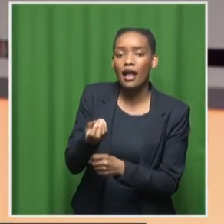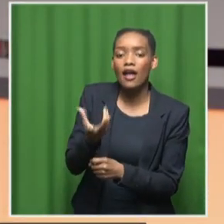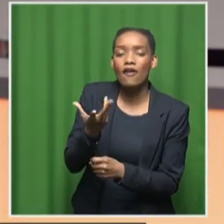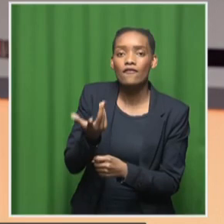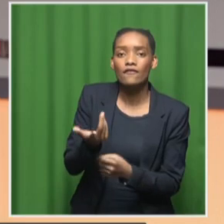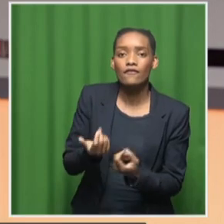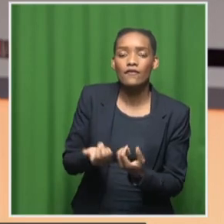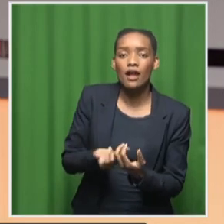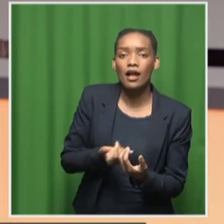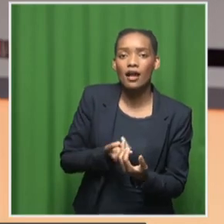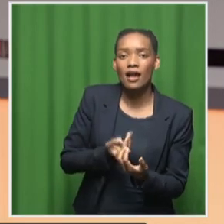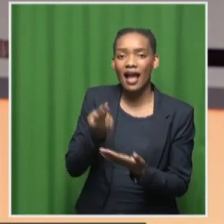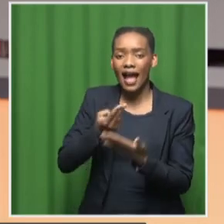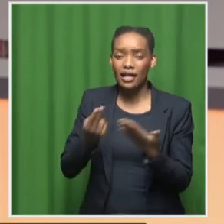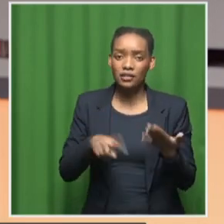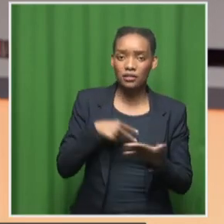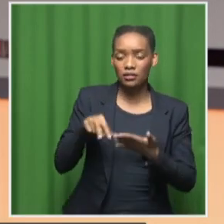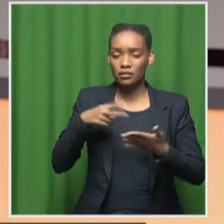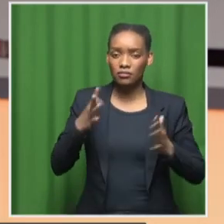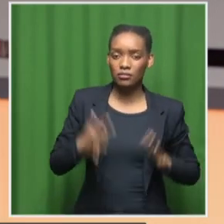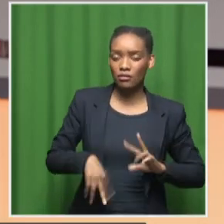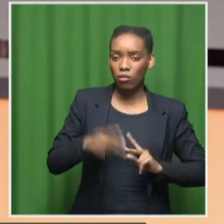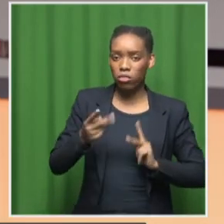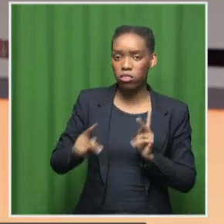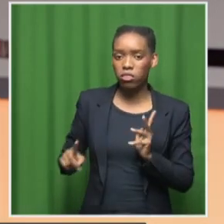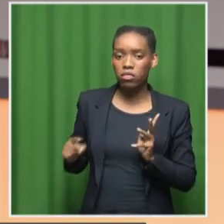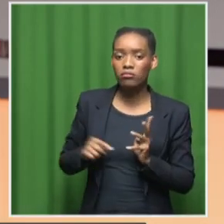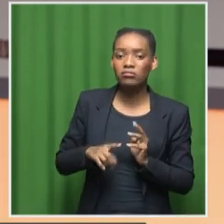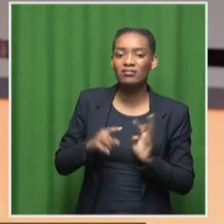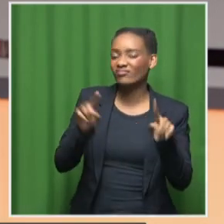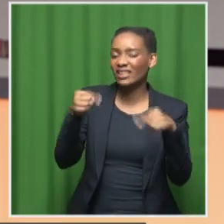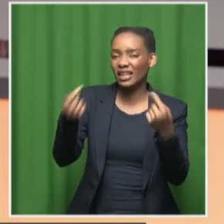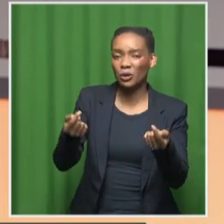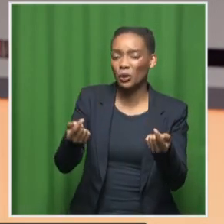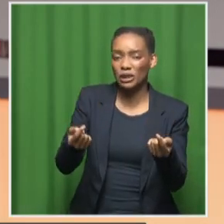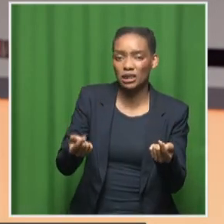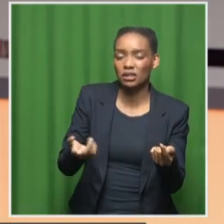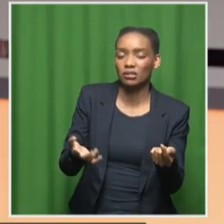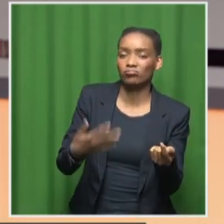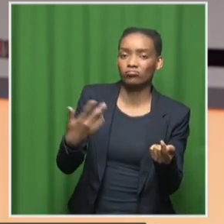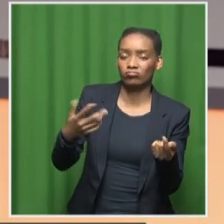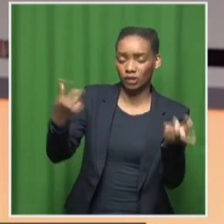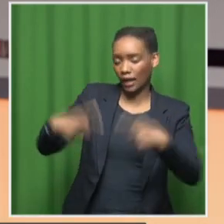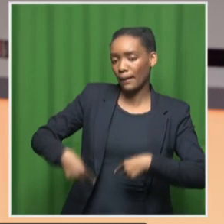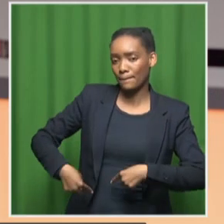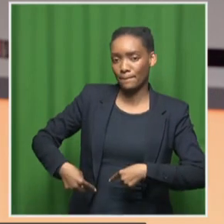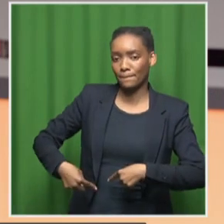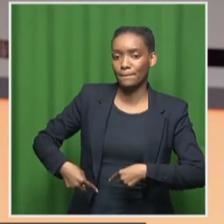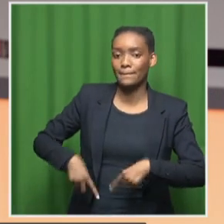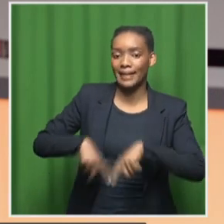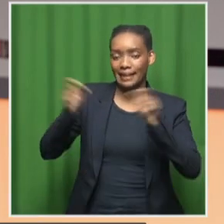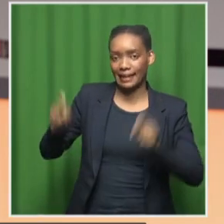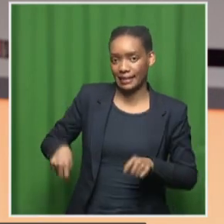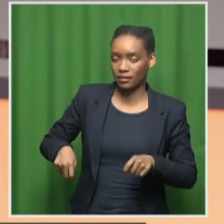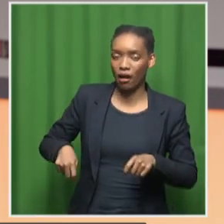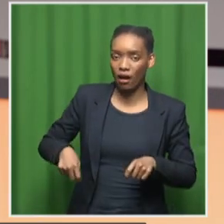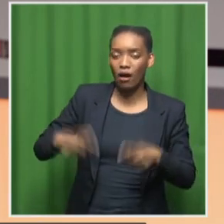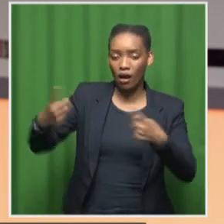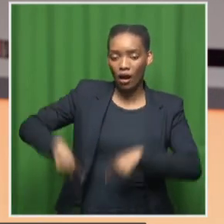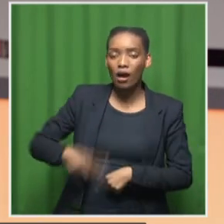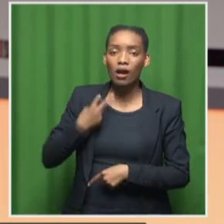areas and the disadvantaged communities who can't make means to, to attend a theatre.